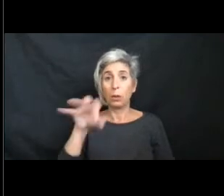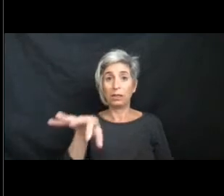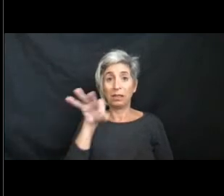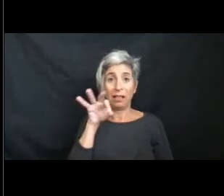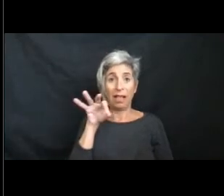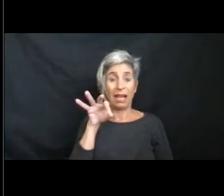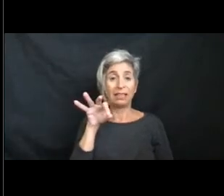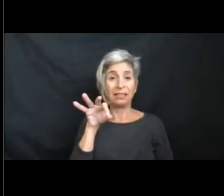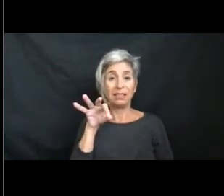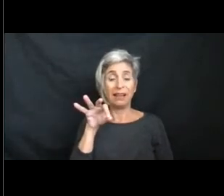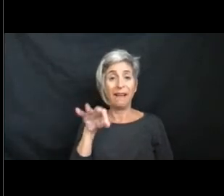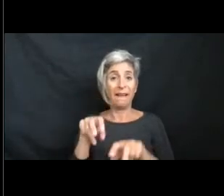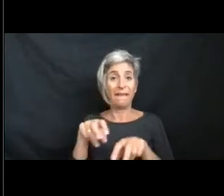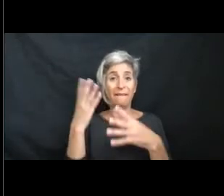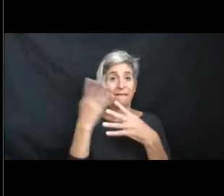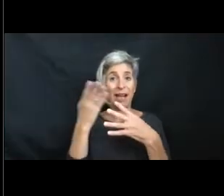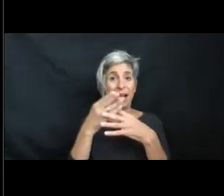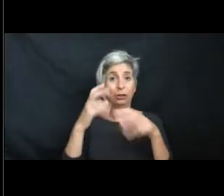upload.